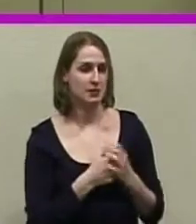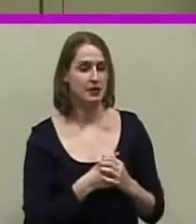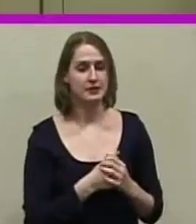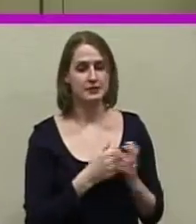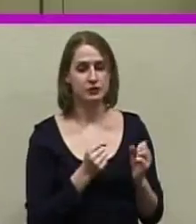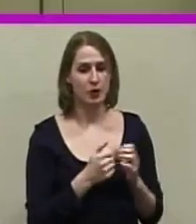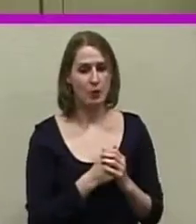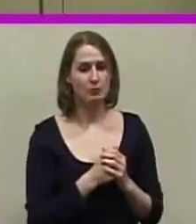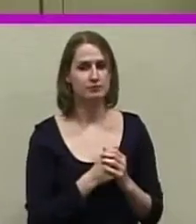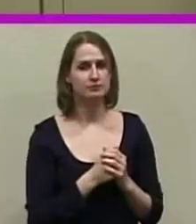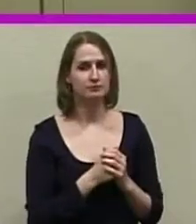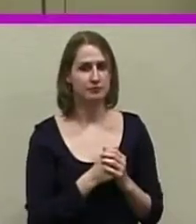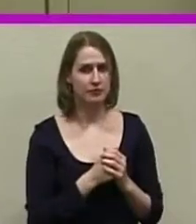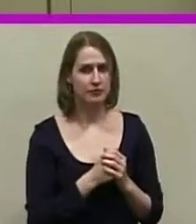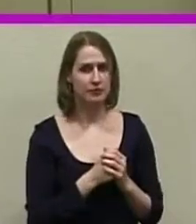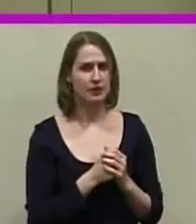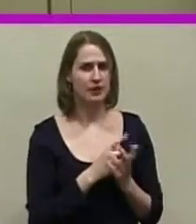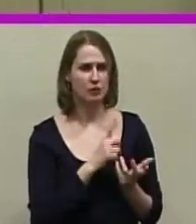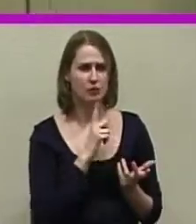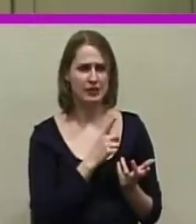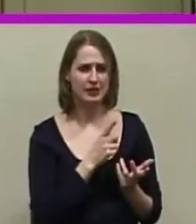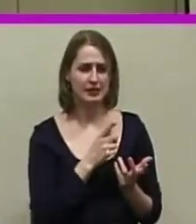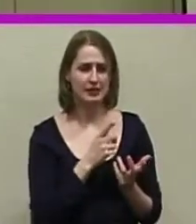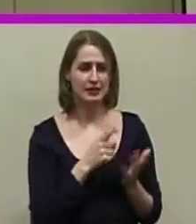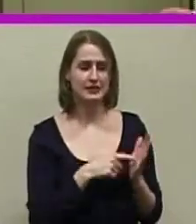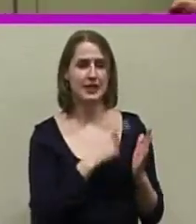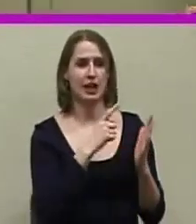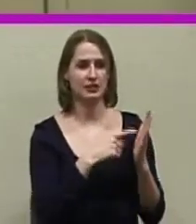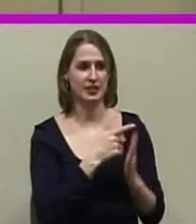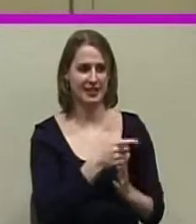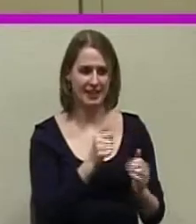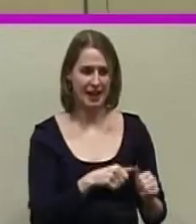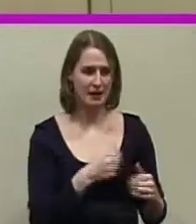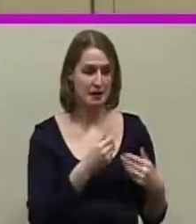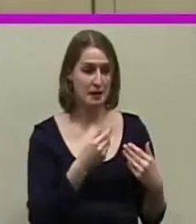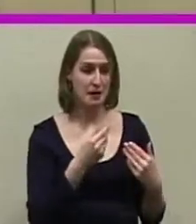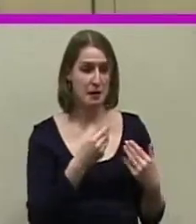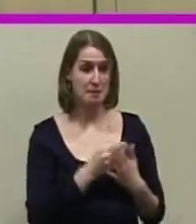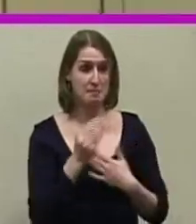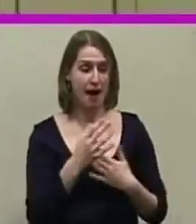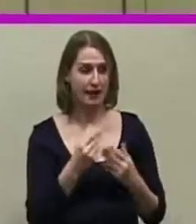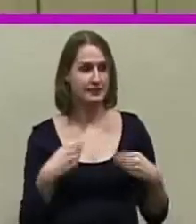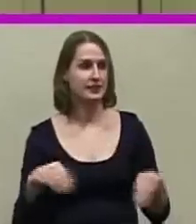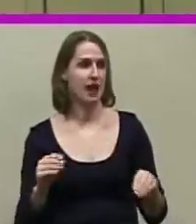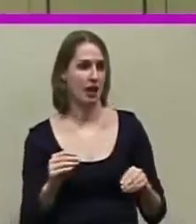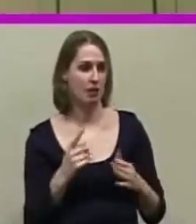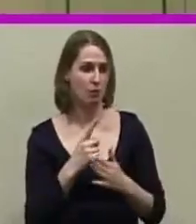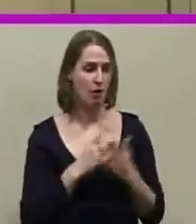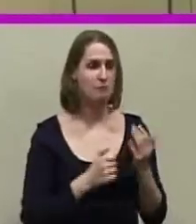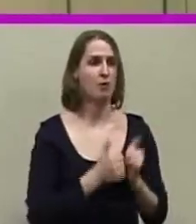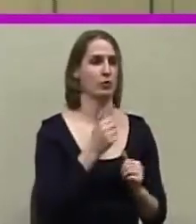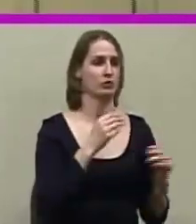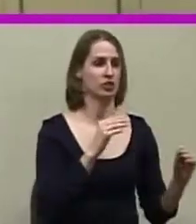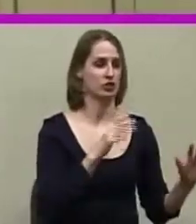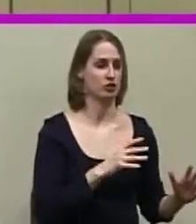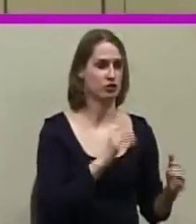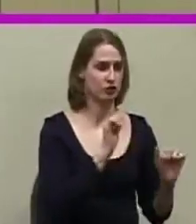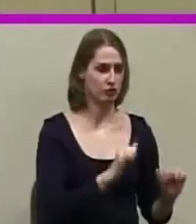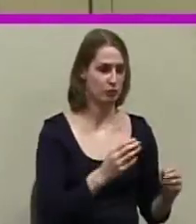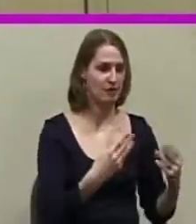is a scarcity. This kid can buy and sell the tangible reinforcers most teachers can provide. So that's probably taking that off the